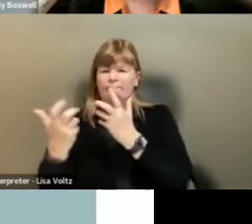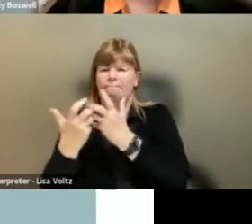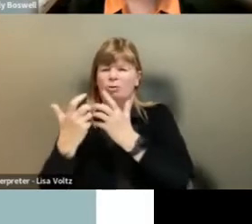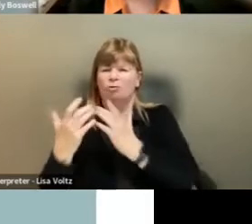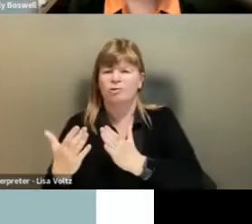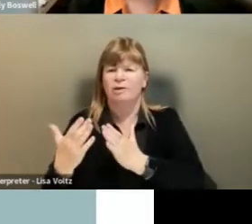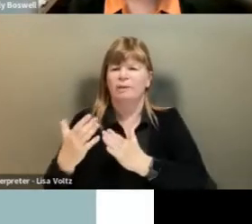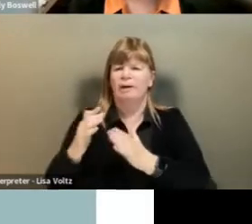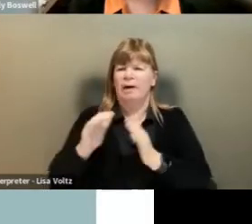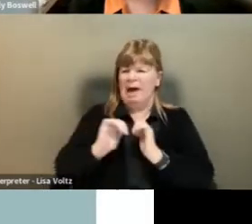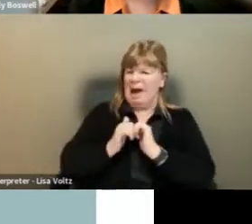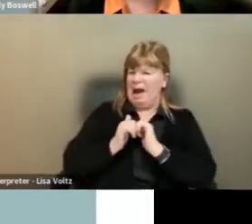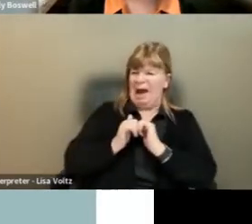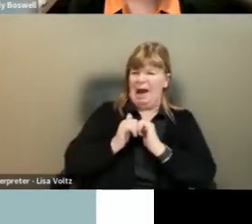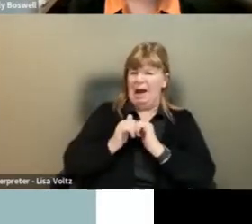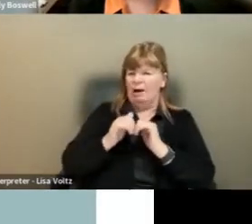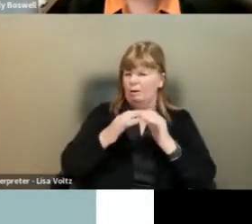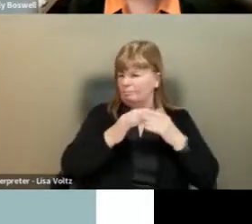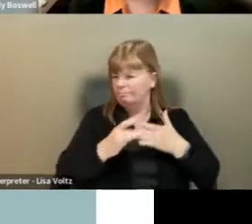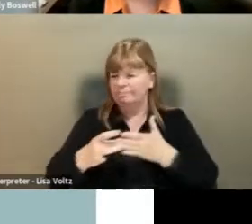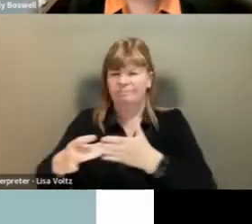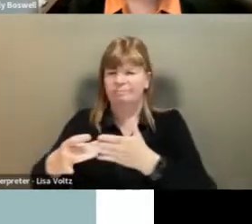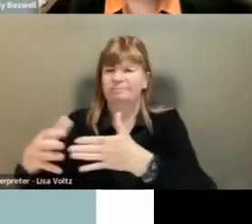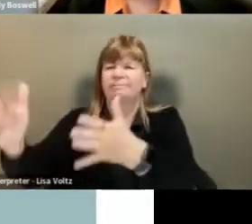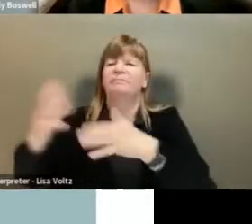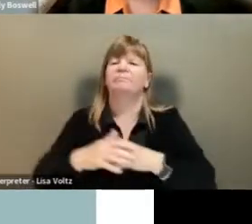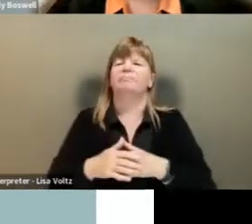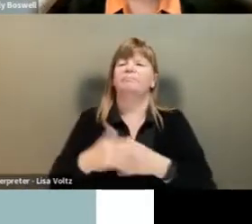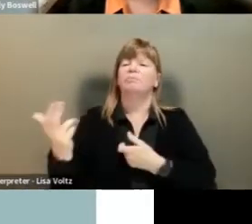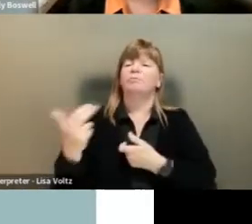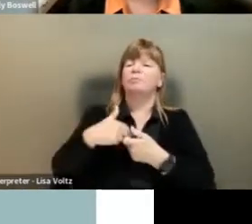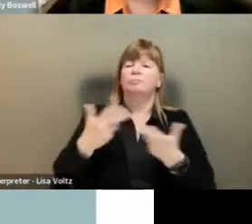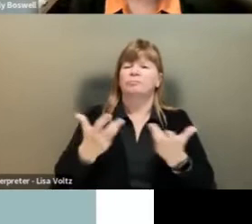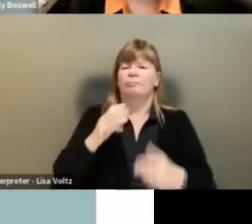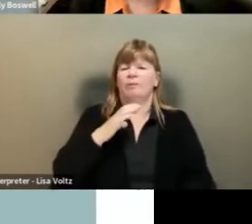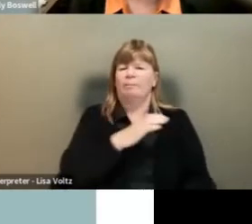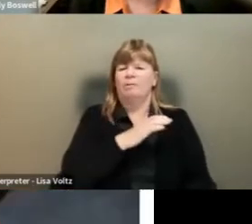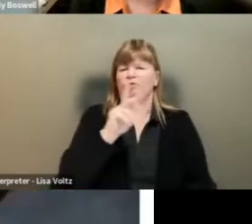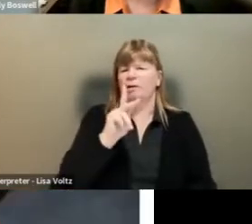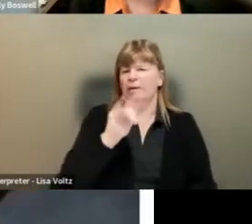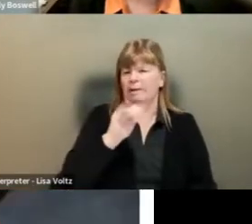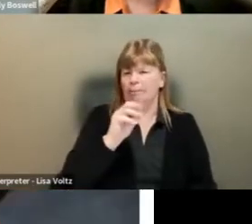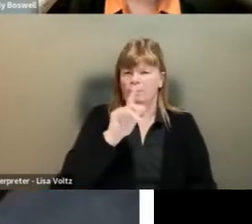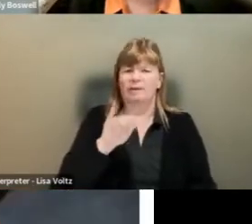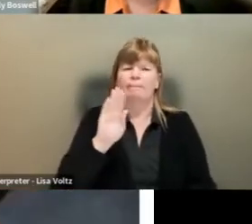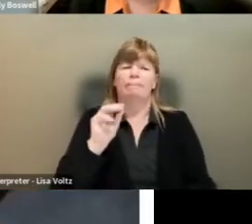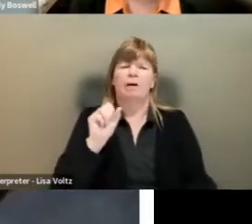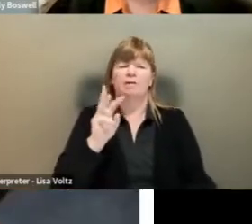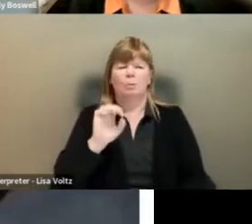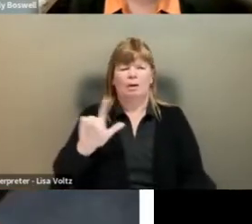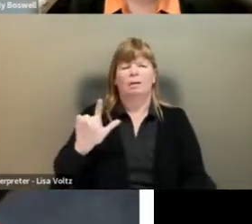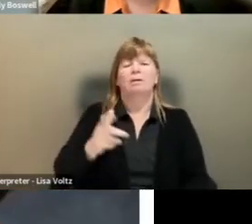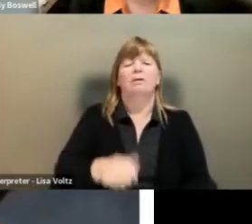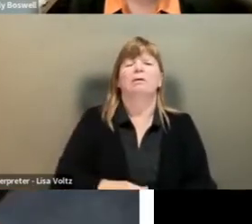the initiative that it has led to. Joining me for this session are Commissioner Kimberly Boswell with